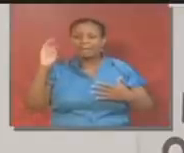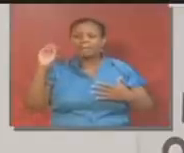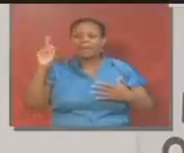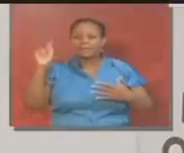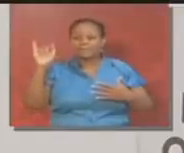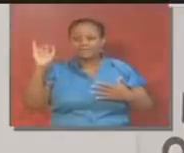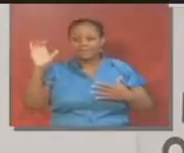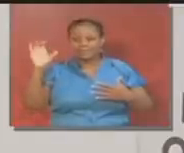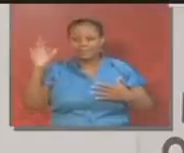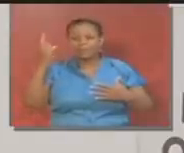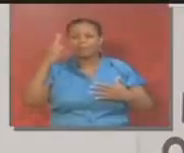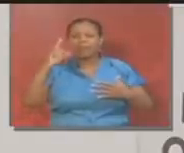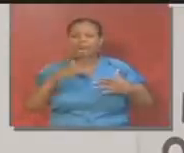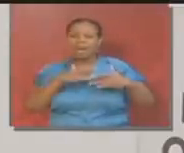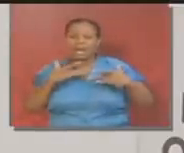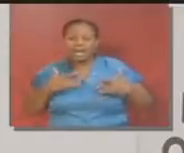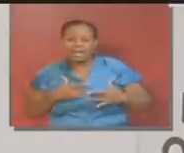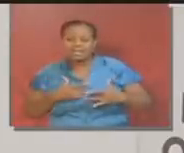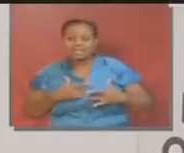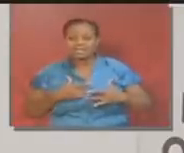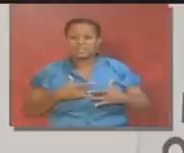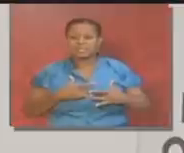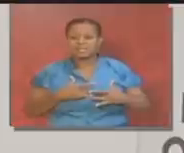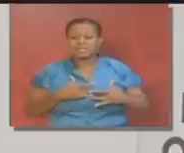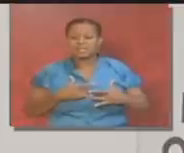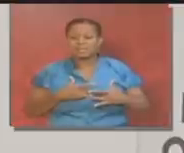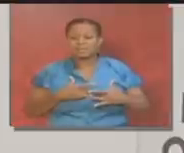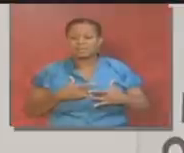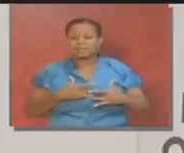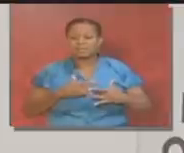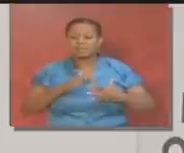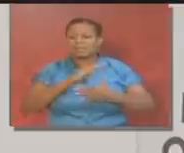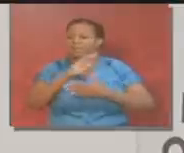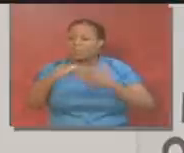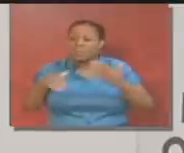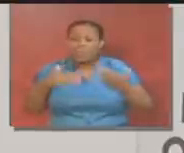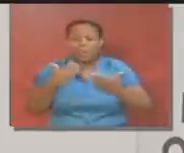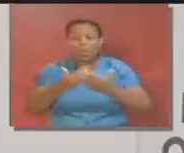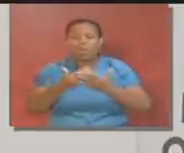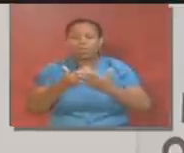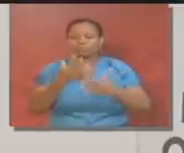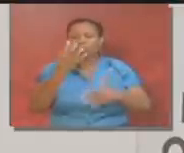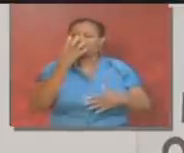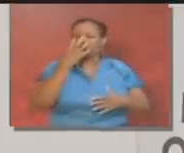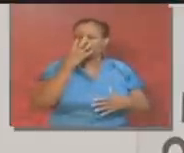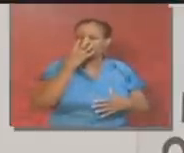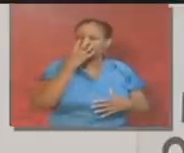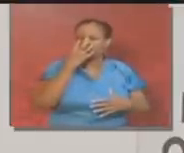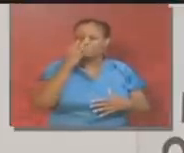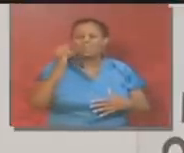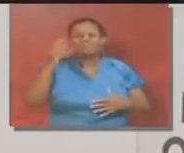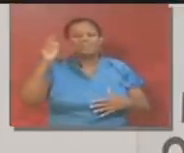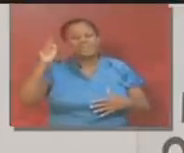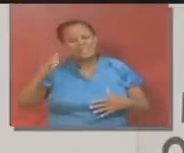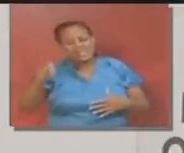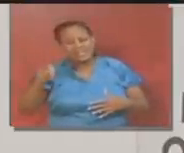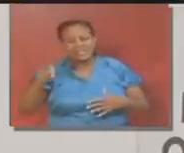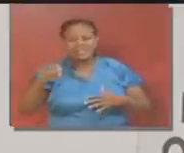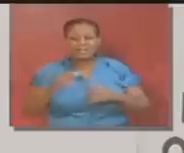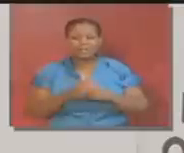better. And so we really support it with that child and also give oxygen as required. Out of the list of patients who came